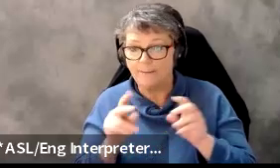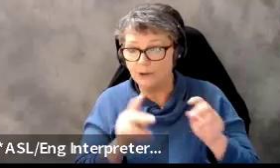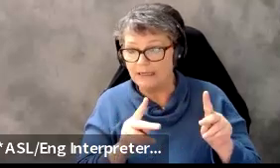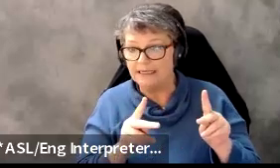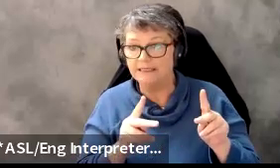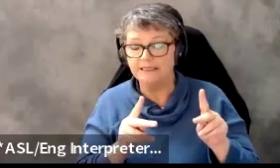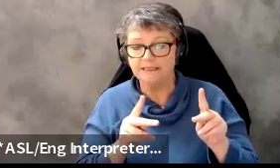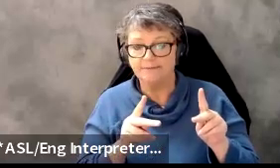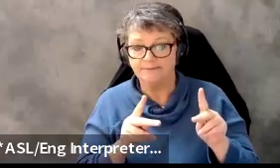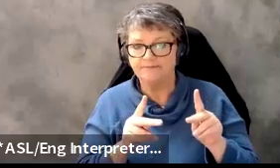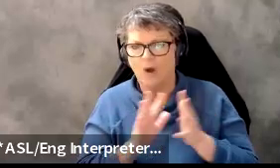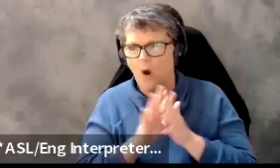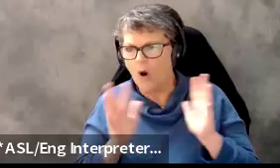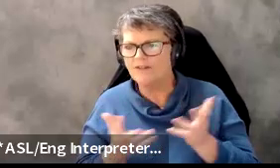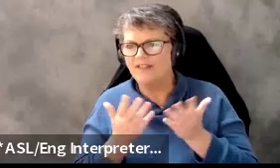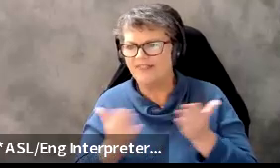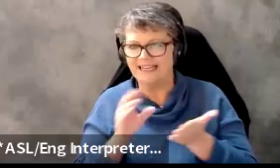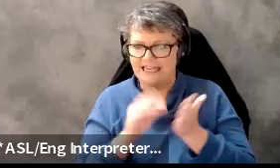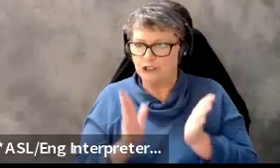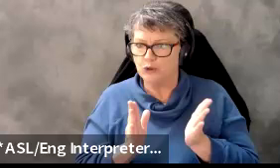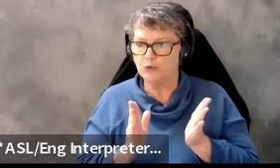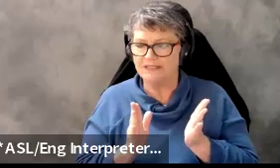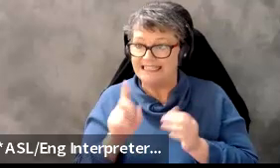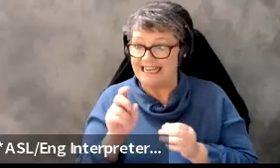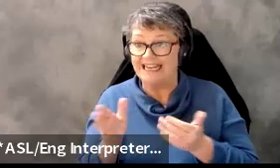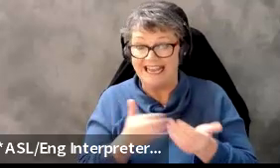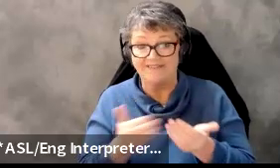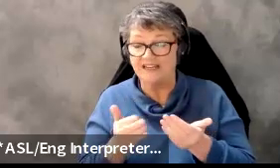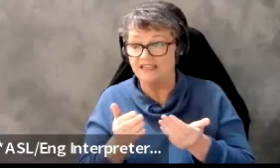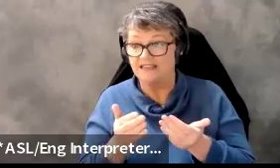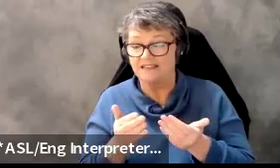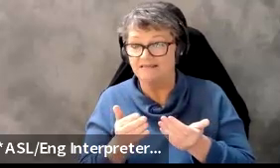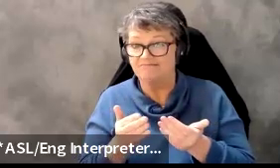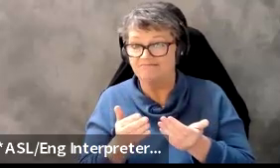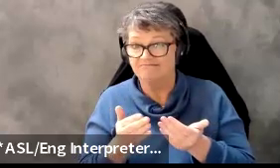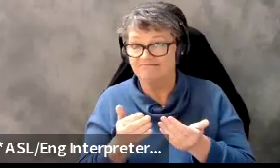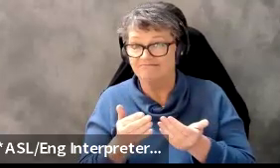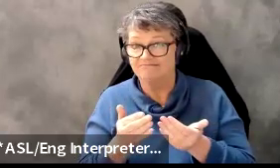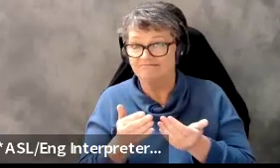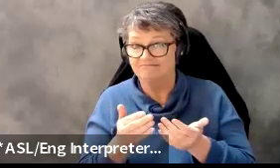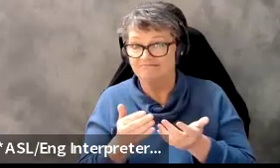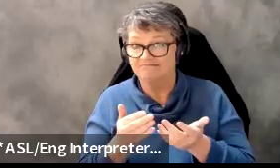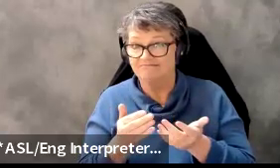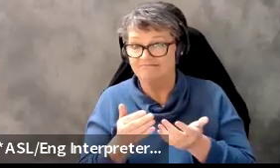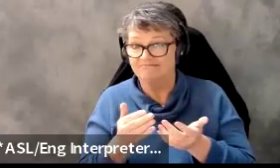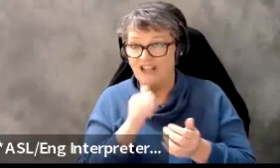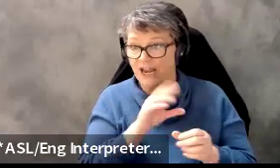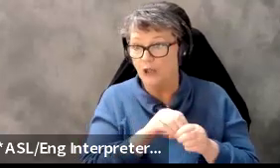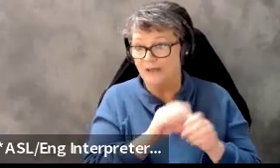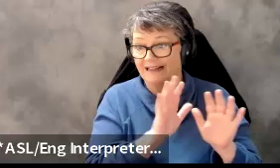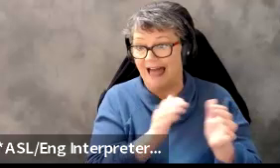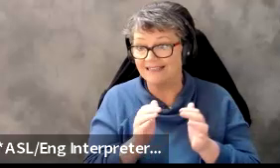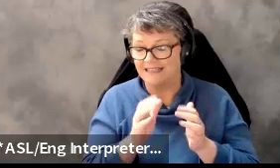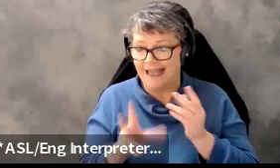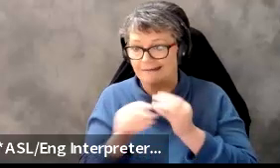opportunities, all of the things that students need, even in addition to their classes. But first and foremost,